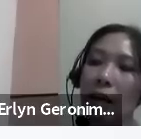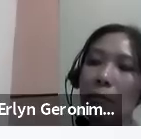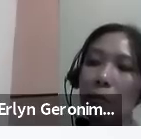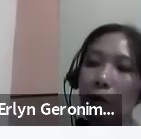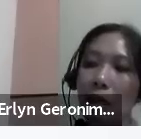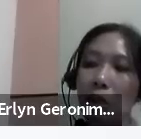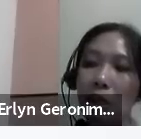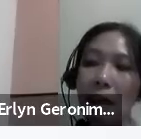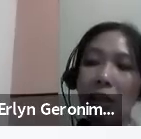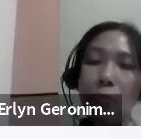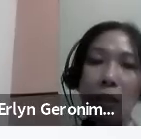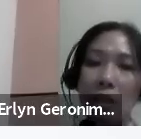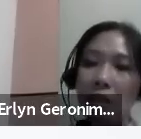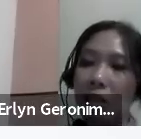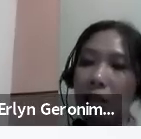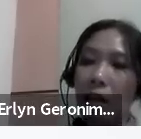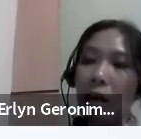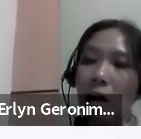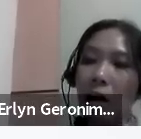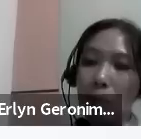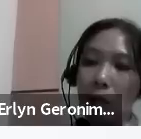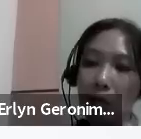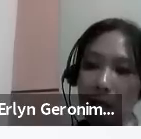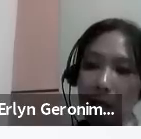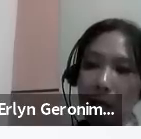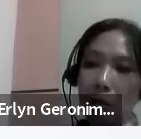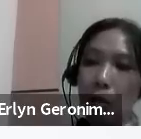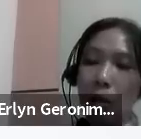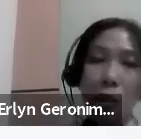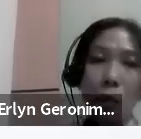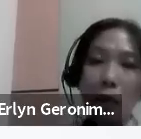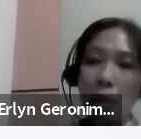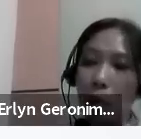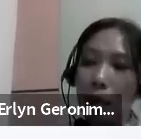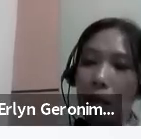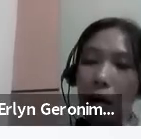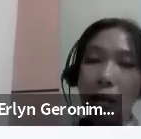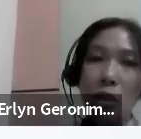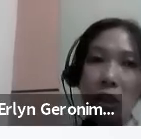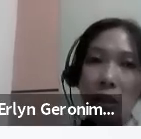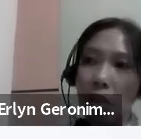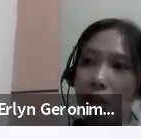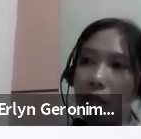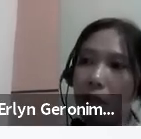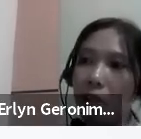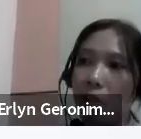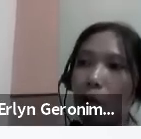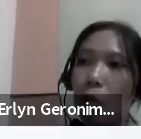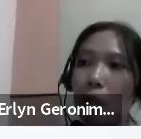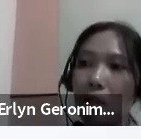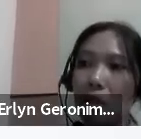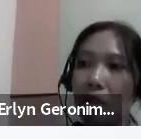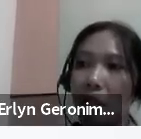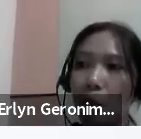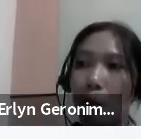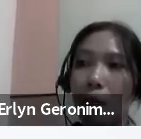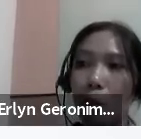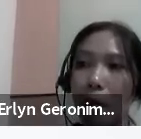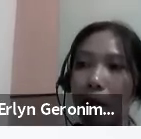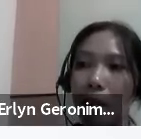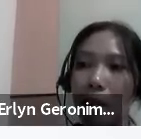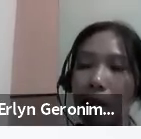her time, knowledge, and expertise as speaker during the 2020 Knowledge Exchange Series, World Teachers